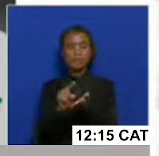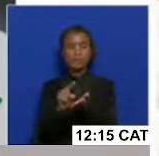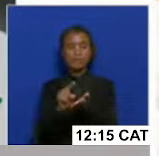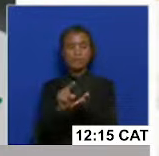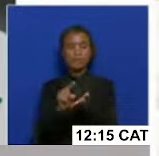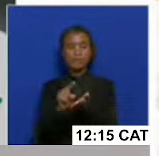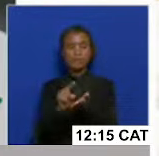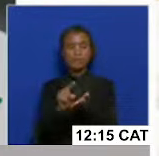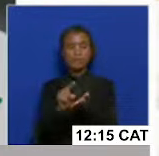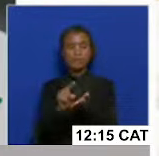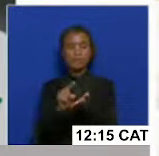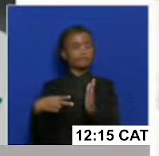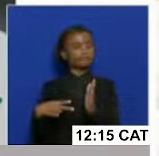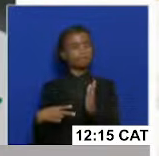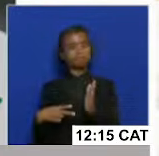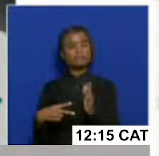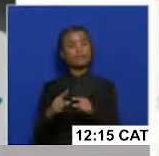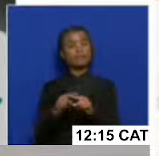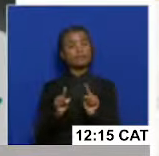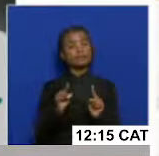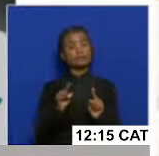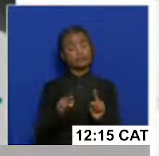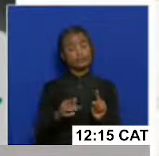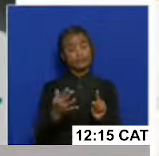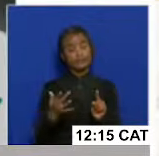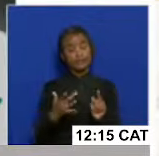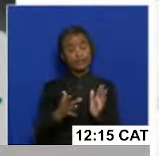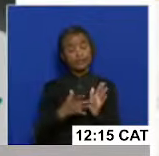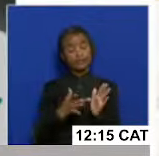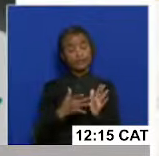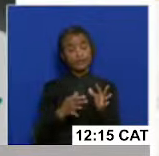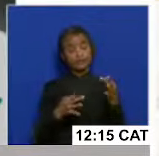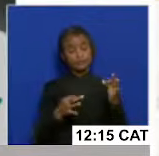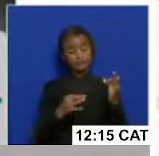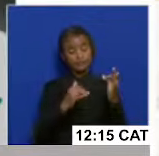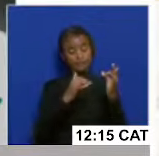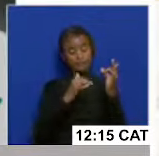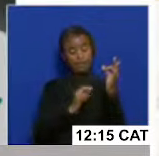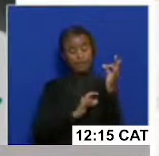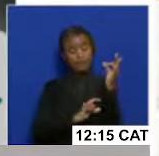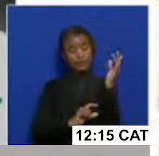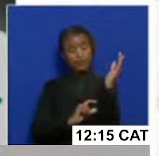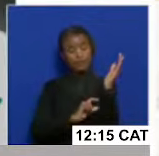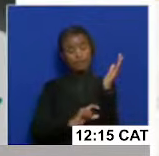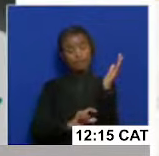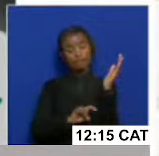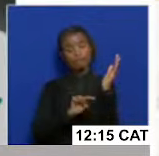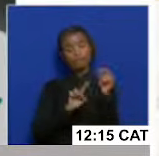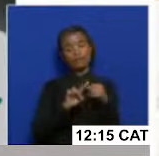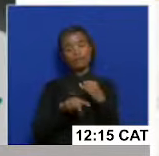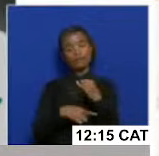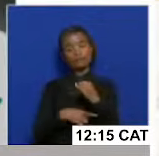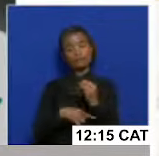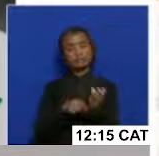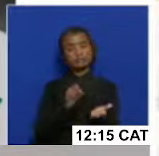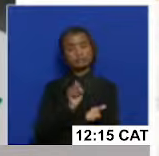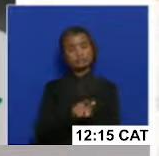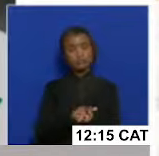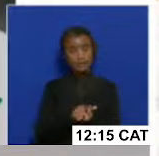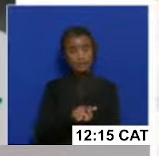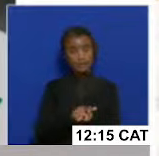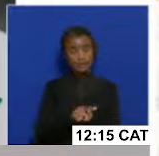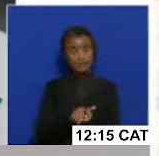But if you go to the bottom of that page, the last message there, on page